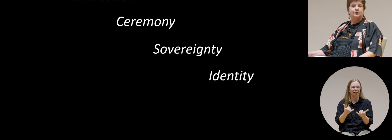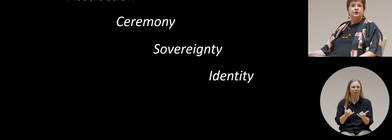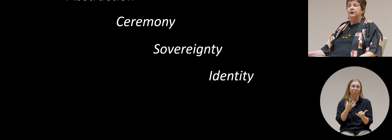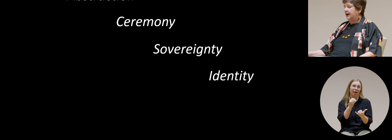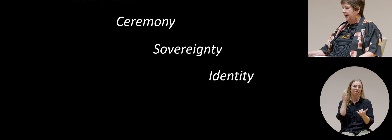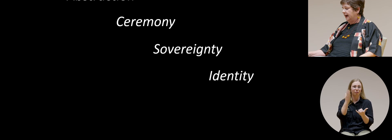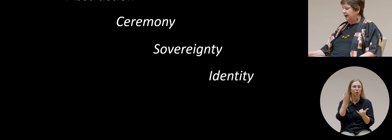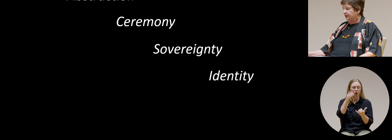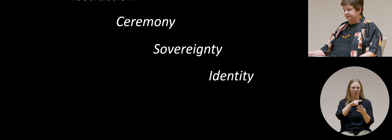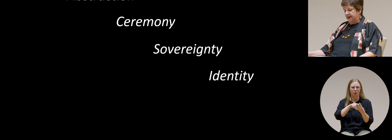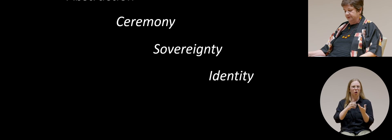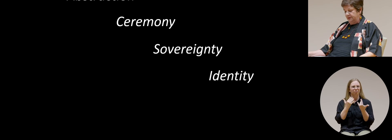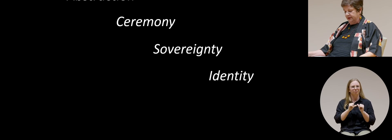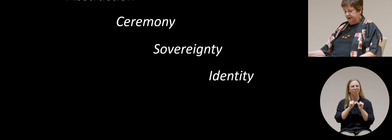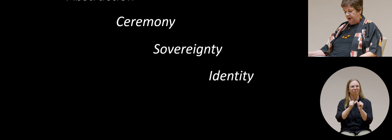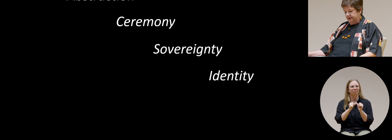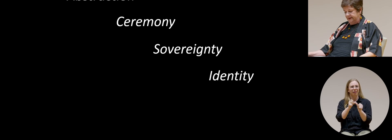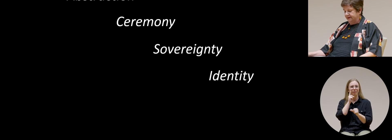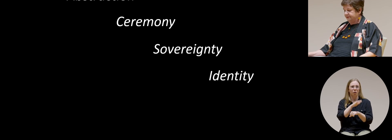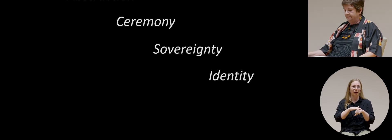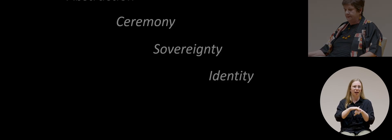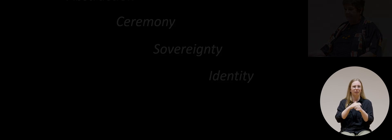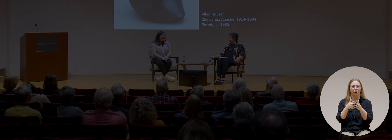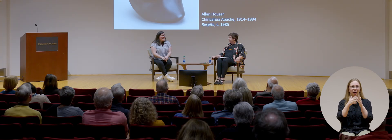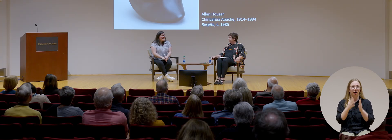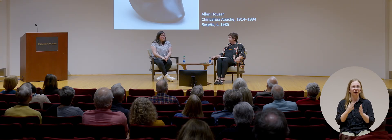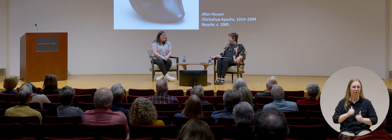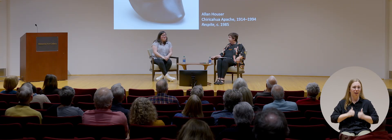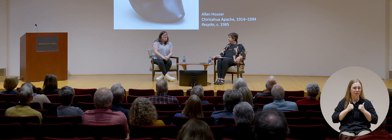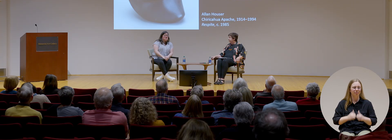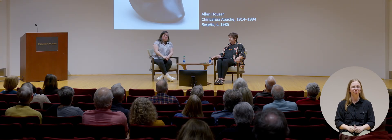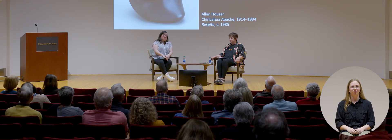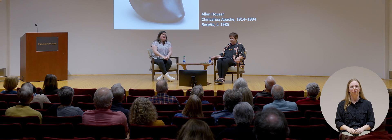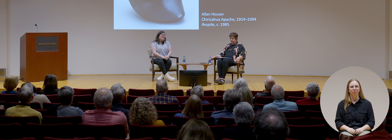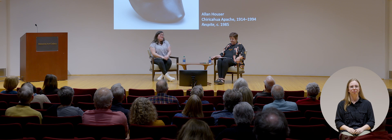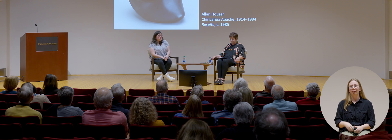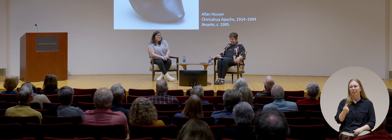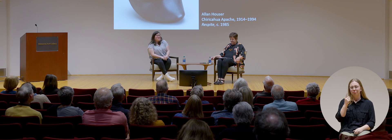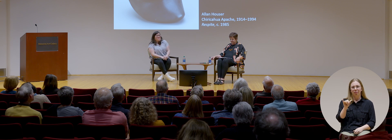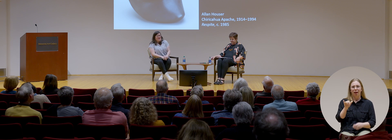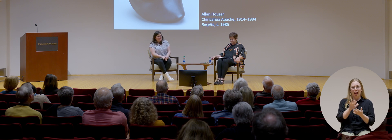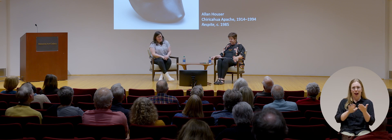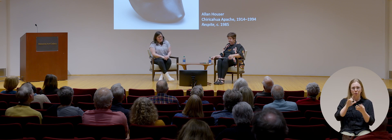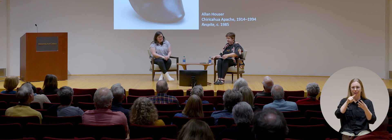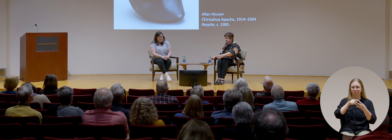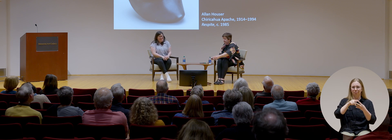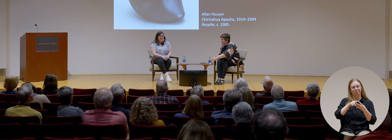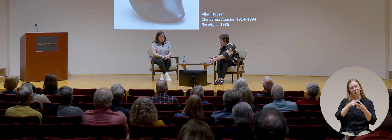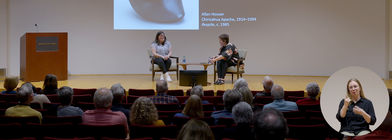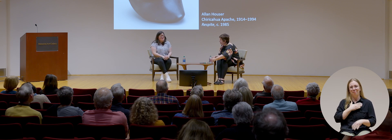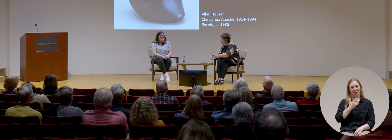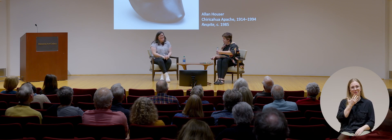the future of Native American art and life. And the abstraction section was, one of my